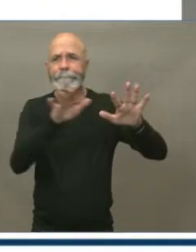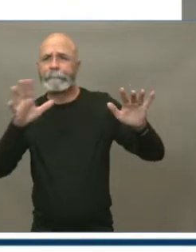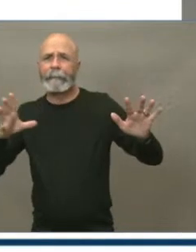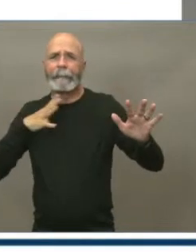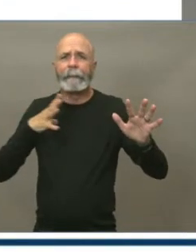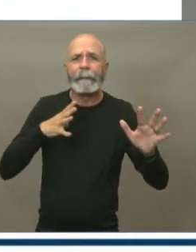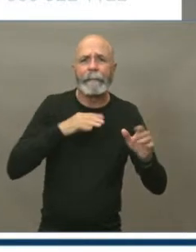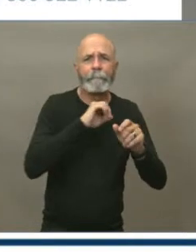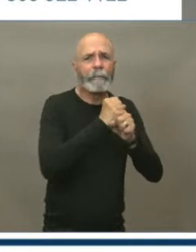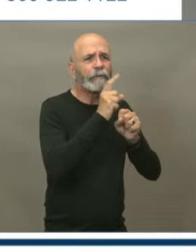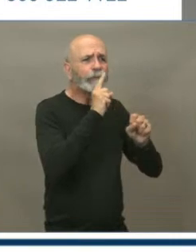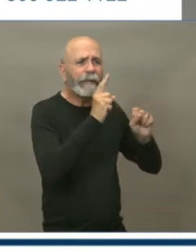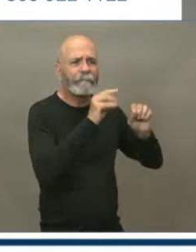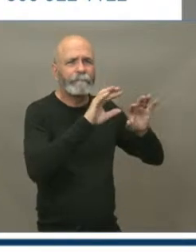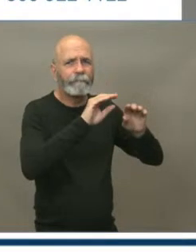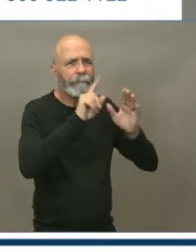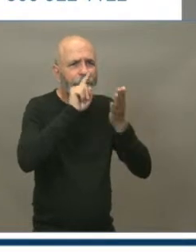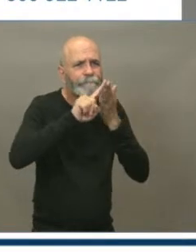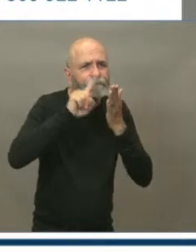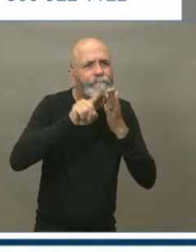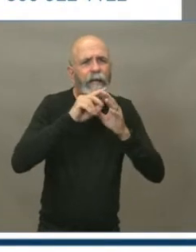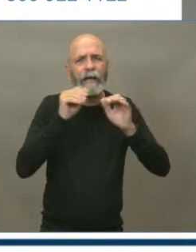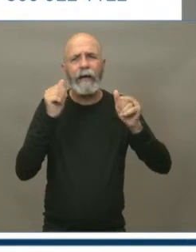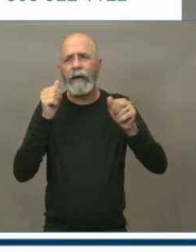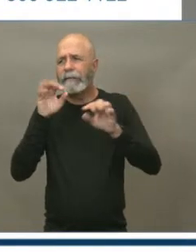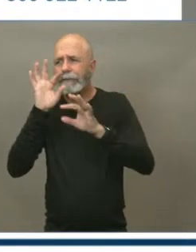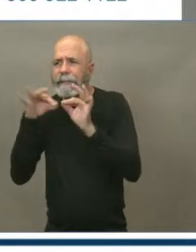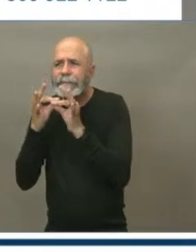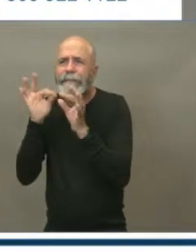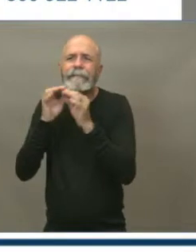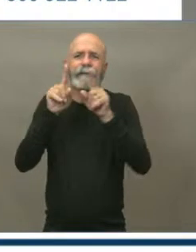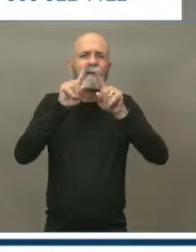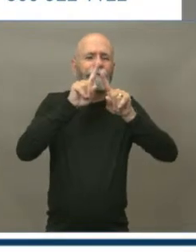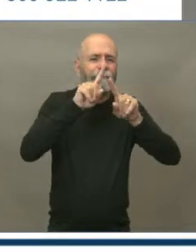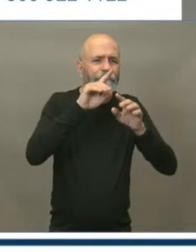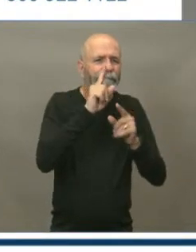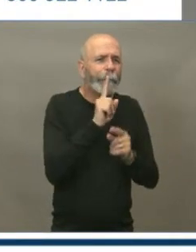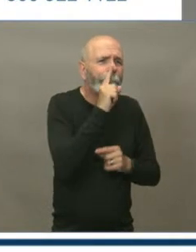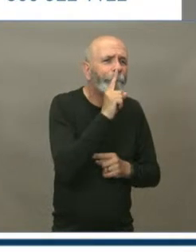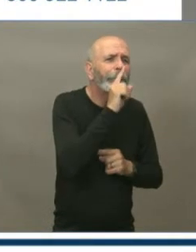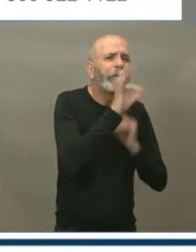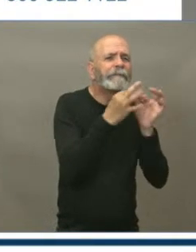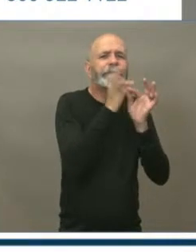for screening and now testing of patients that are being admitted to the hospital.